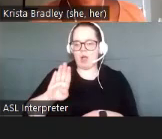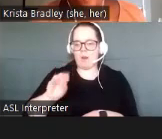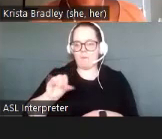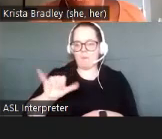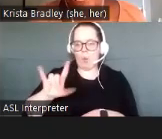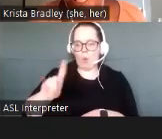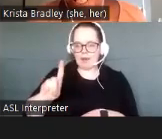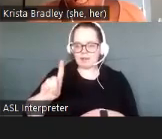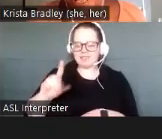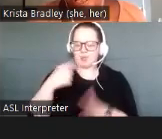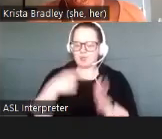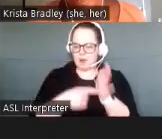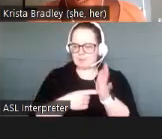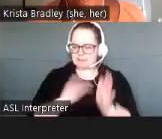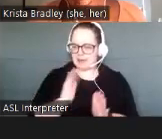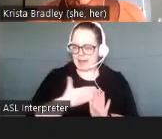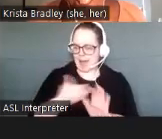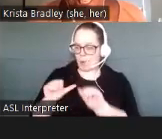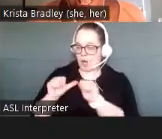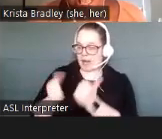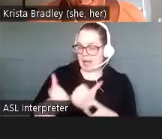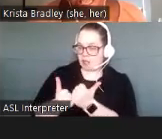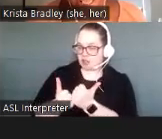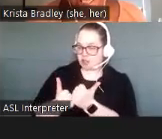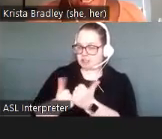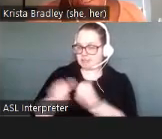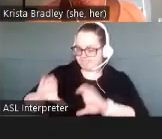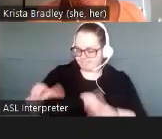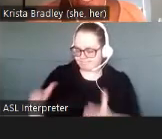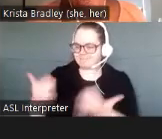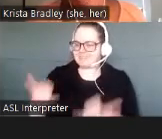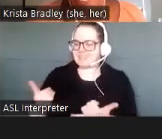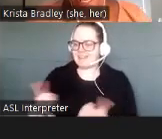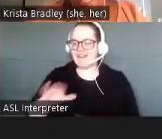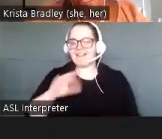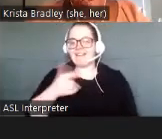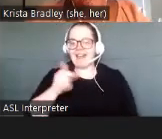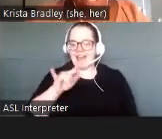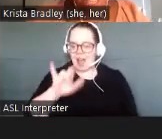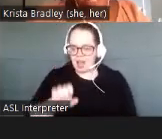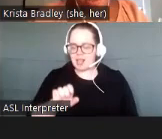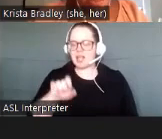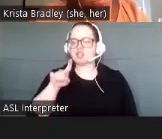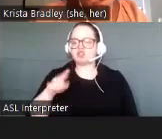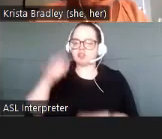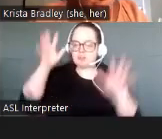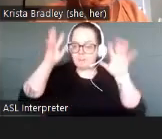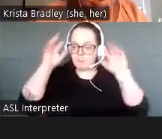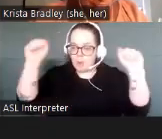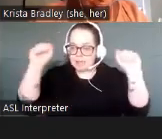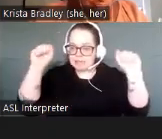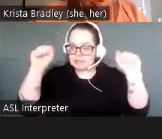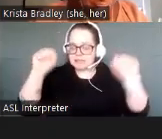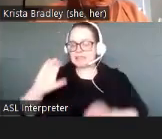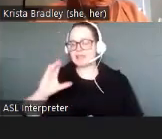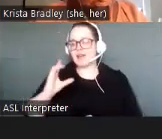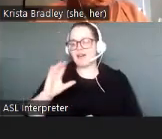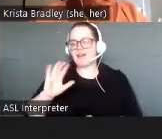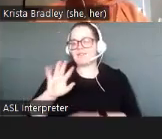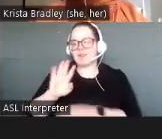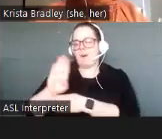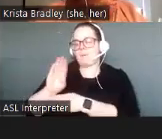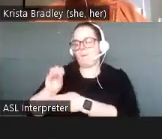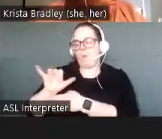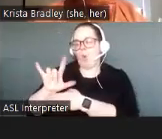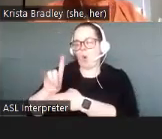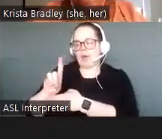representing our agents population today. Gail Boyd is president of Gail W. Boyd PC and